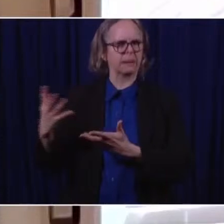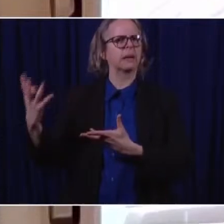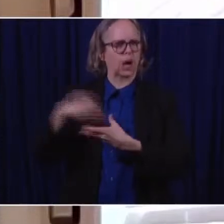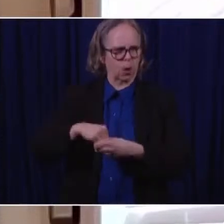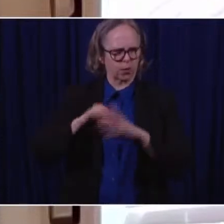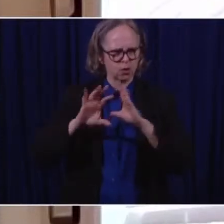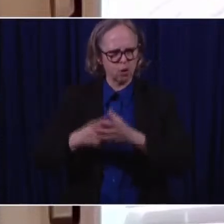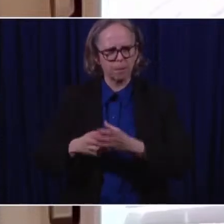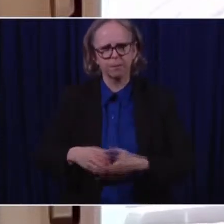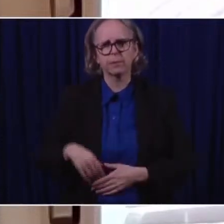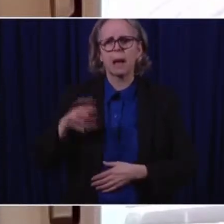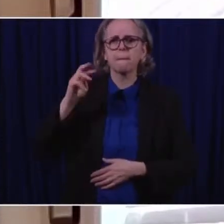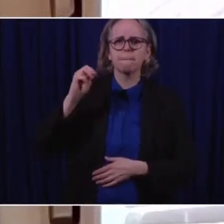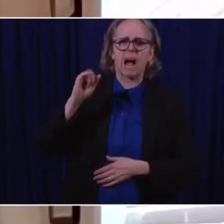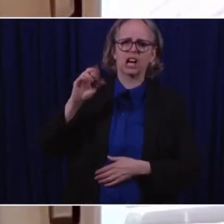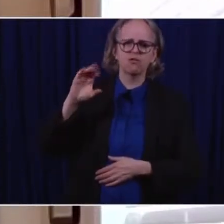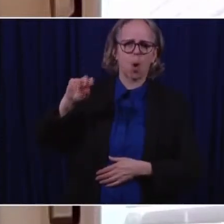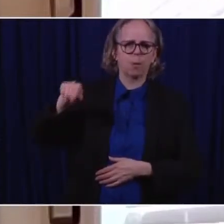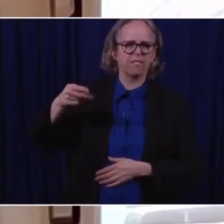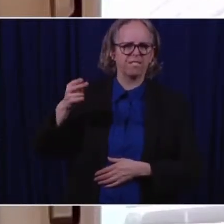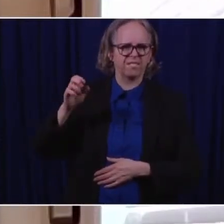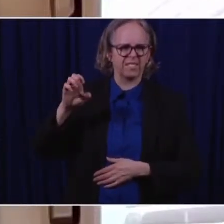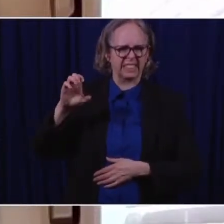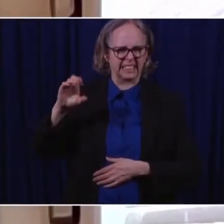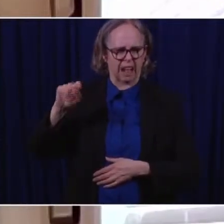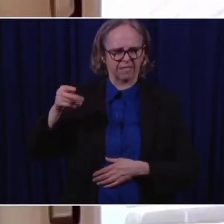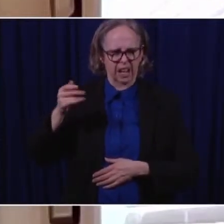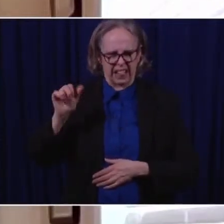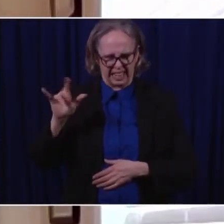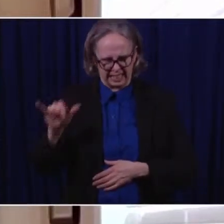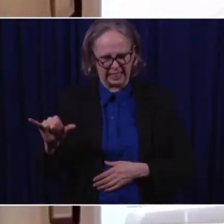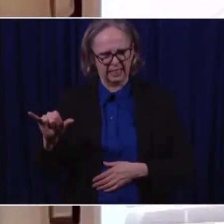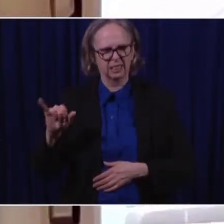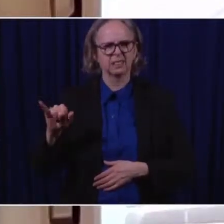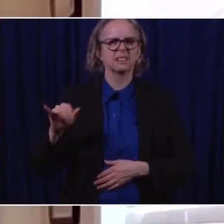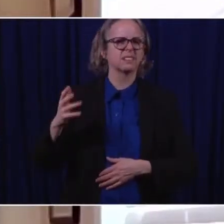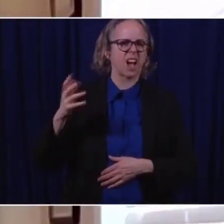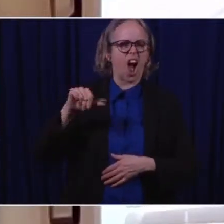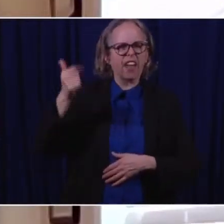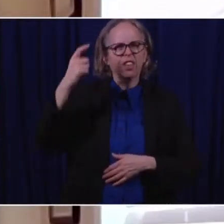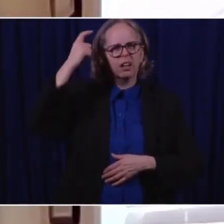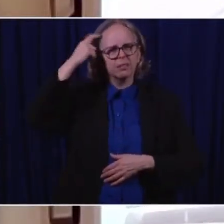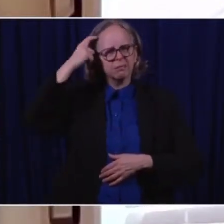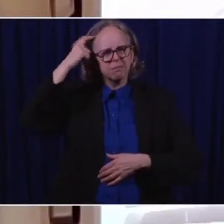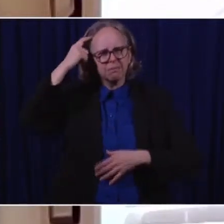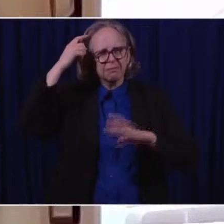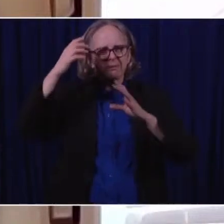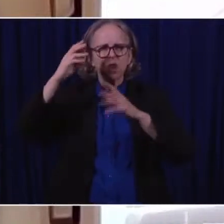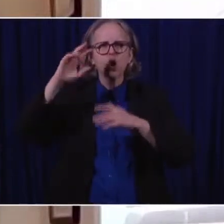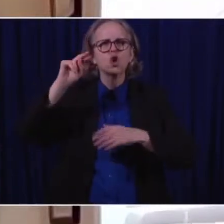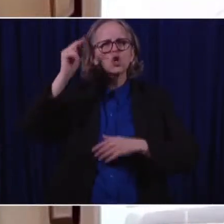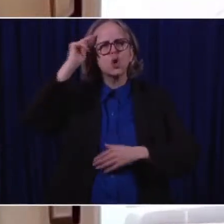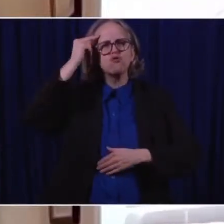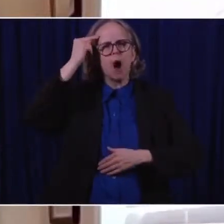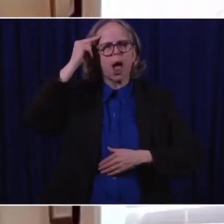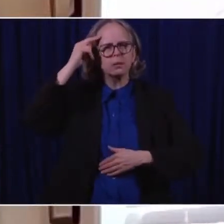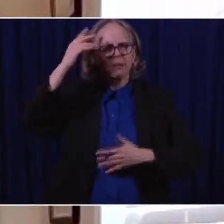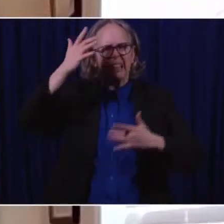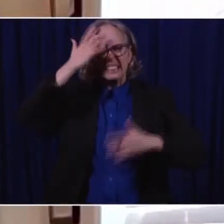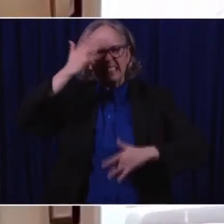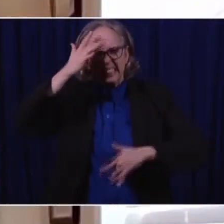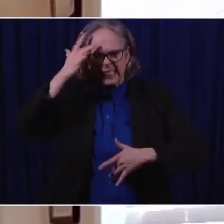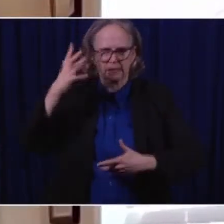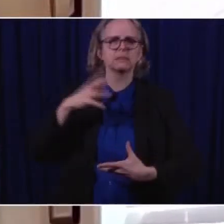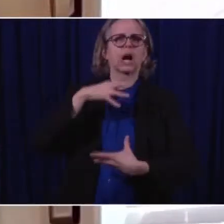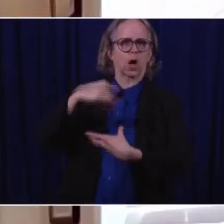would expressly not apply to the many people who had febrile seizures